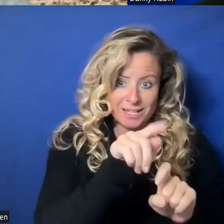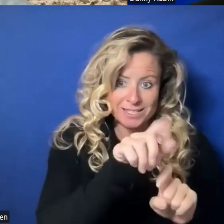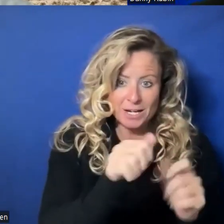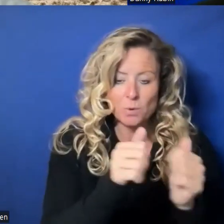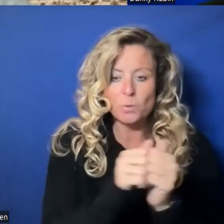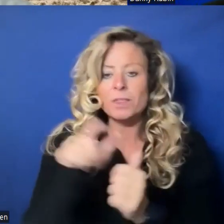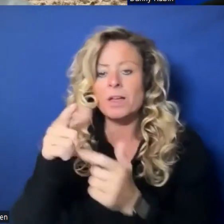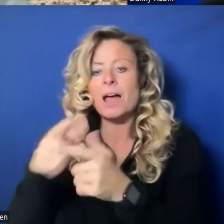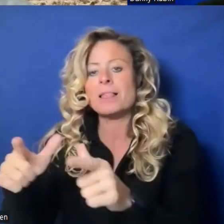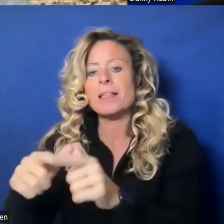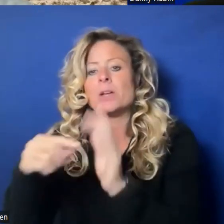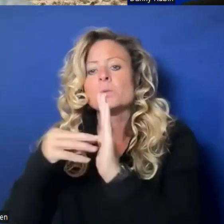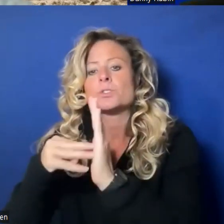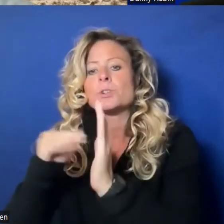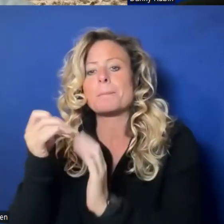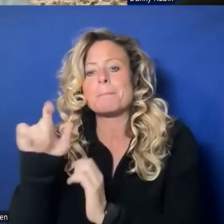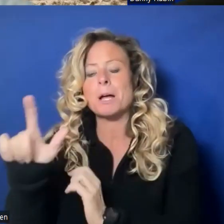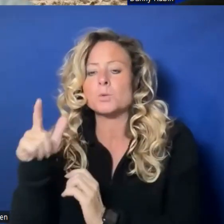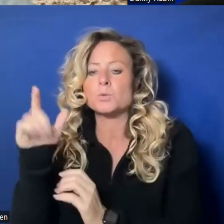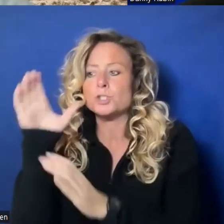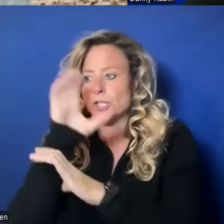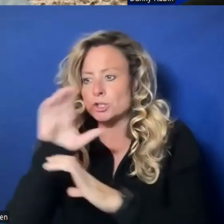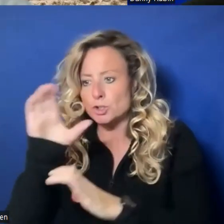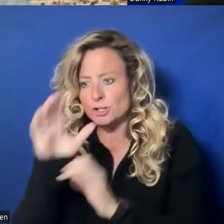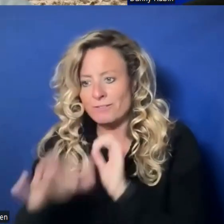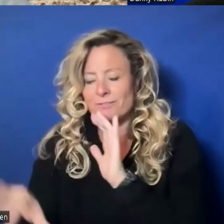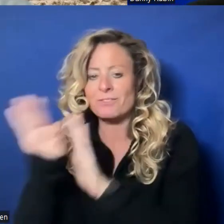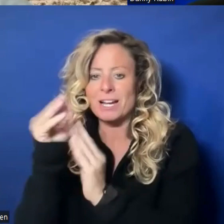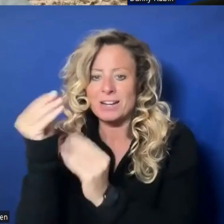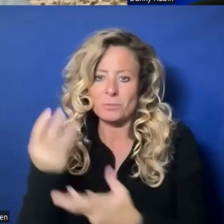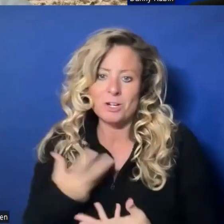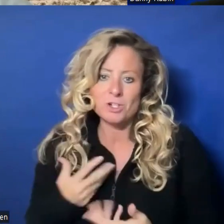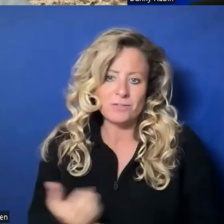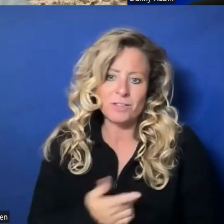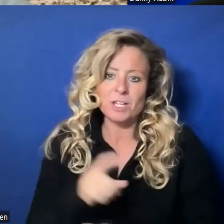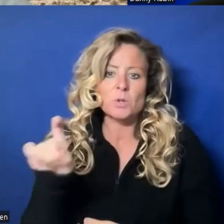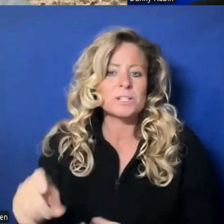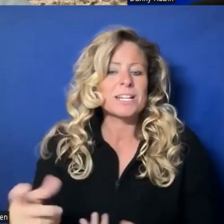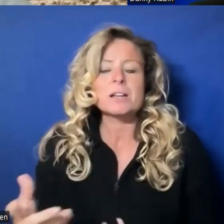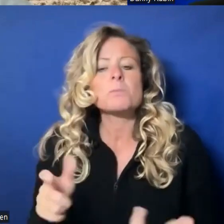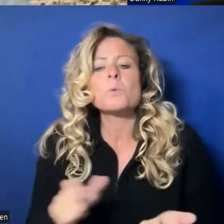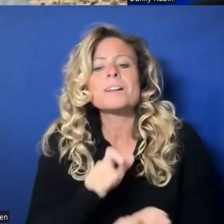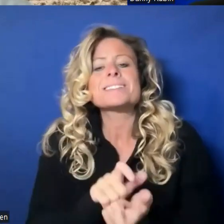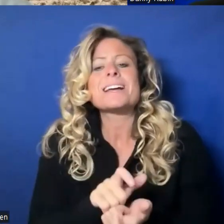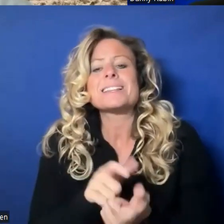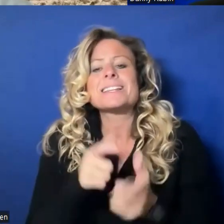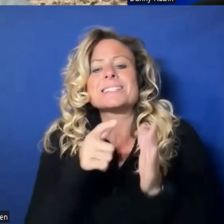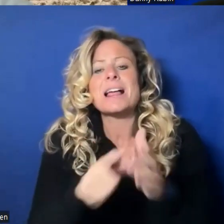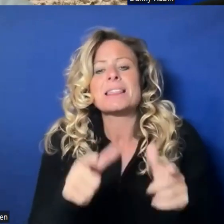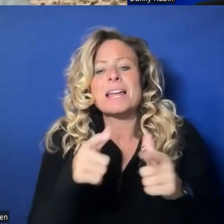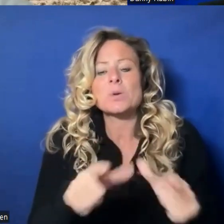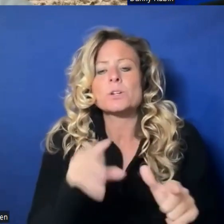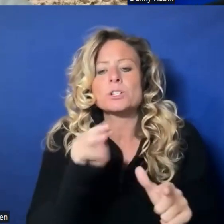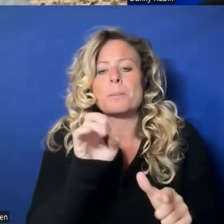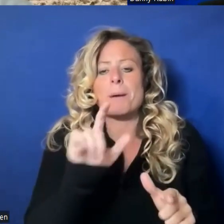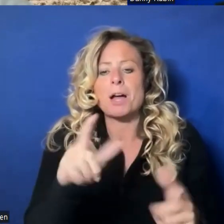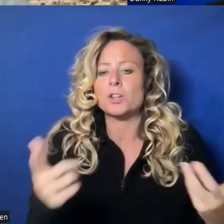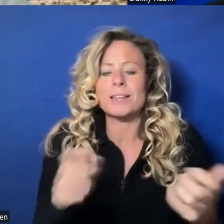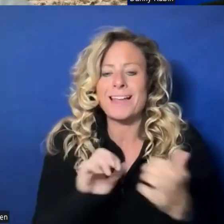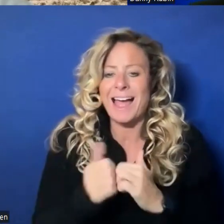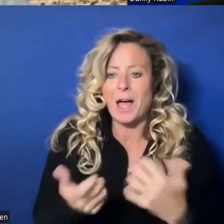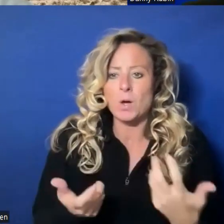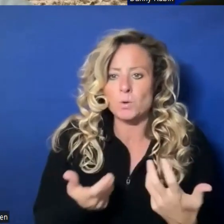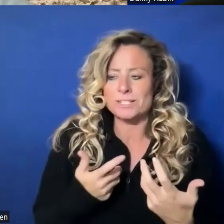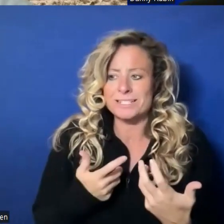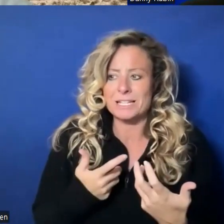model, which could then go find information to get you what you need. But what is a language model? How does it sort